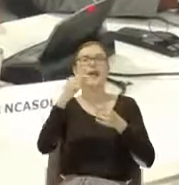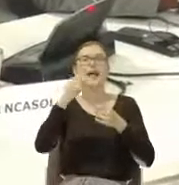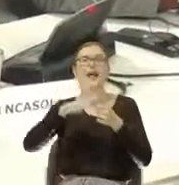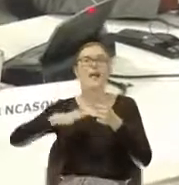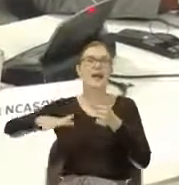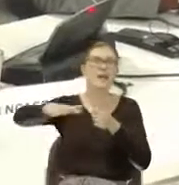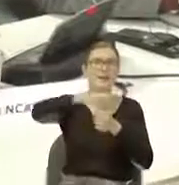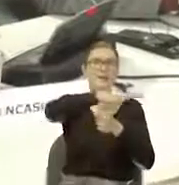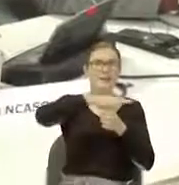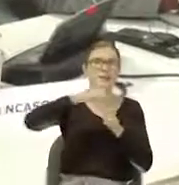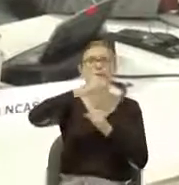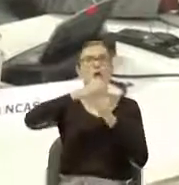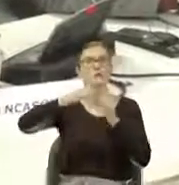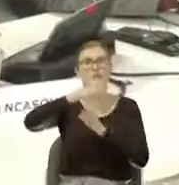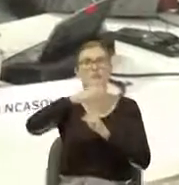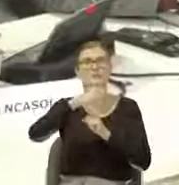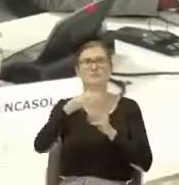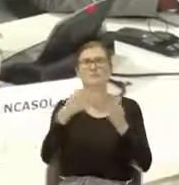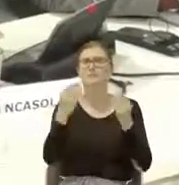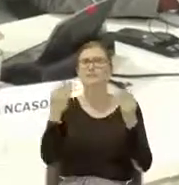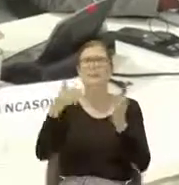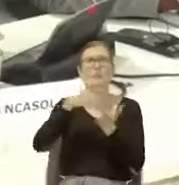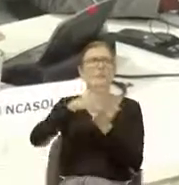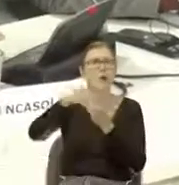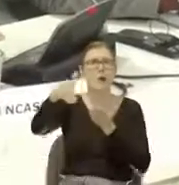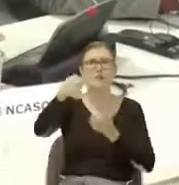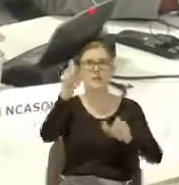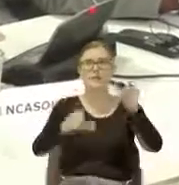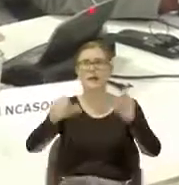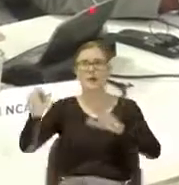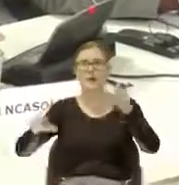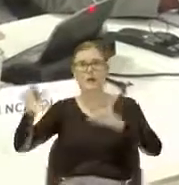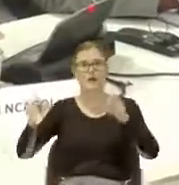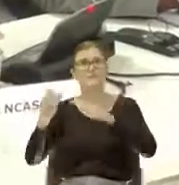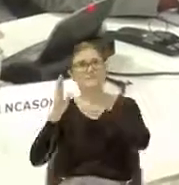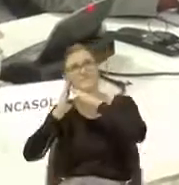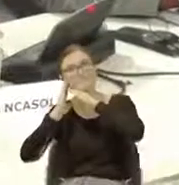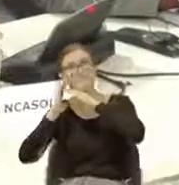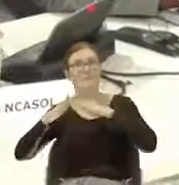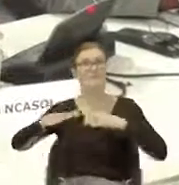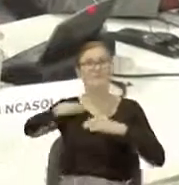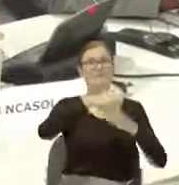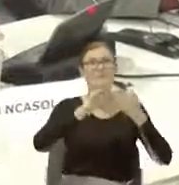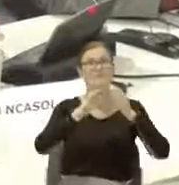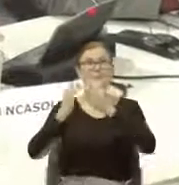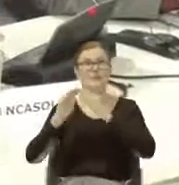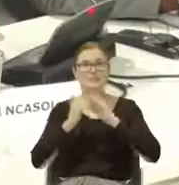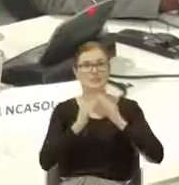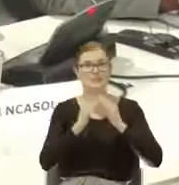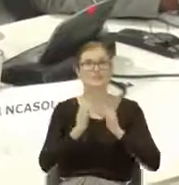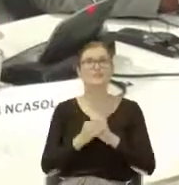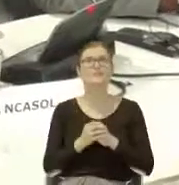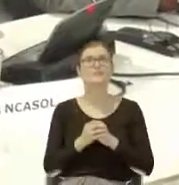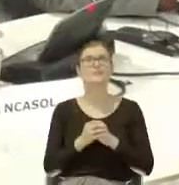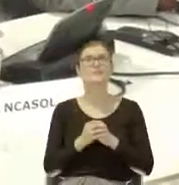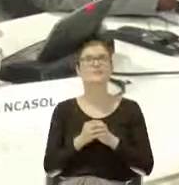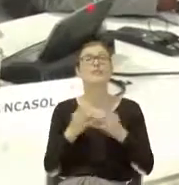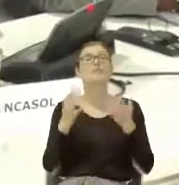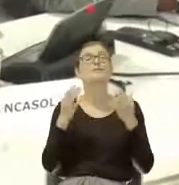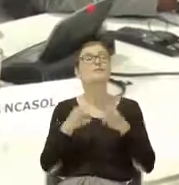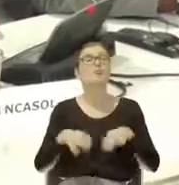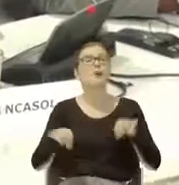institute is focused now in three strategic programs. First of all, reaching social balance